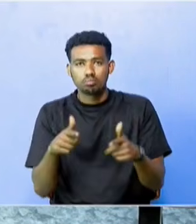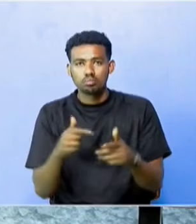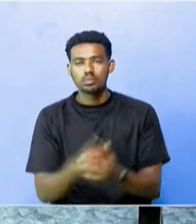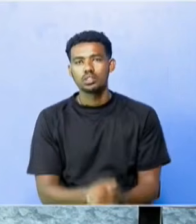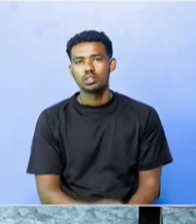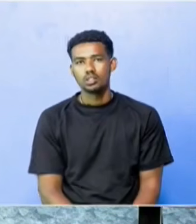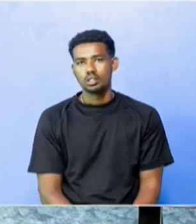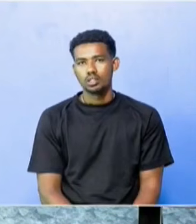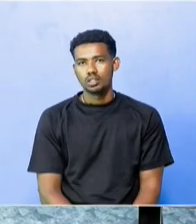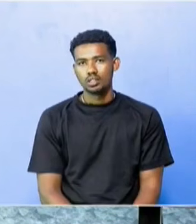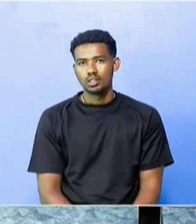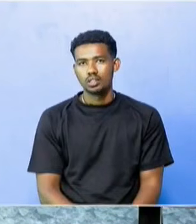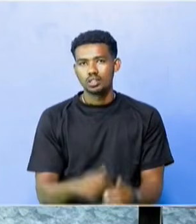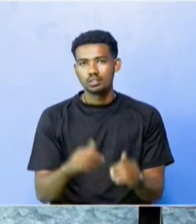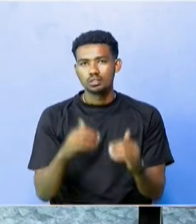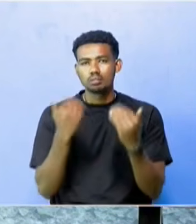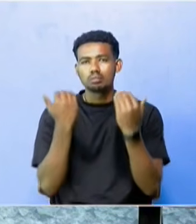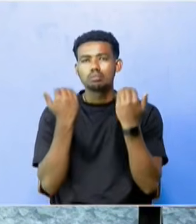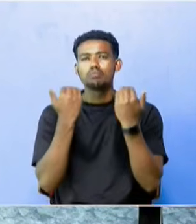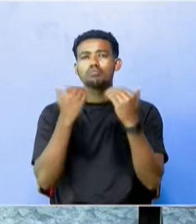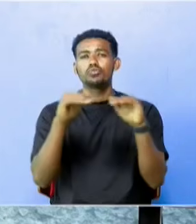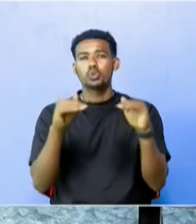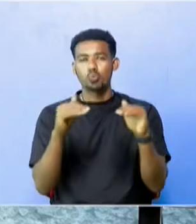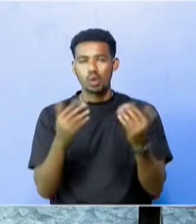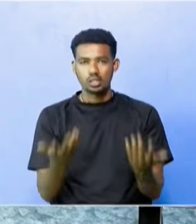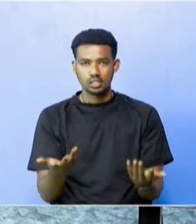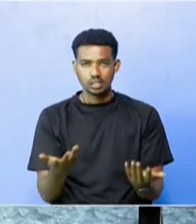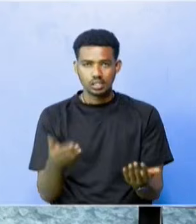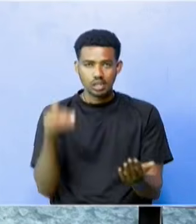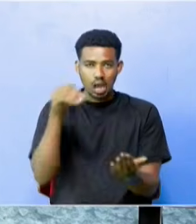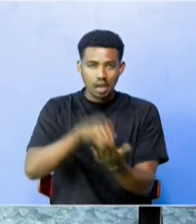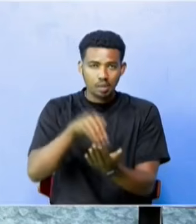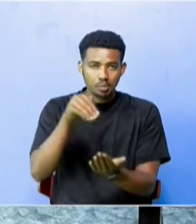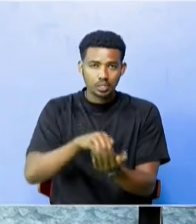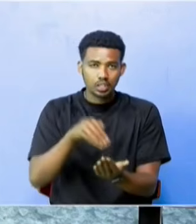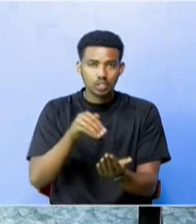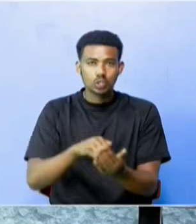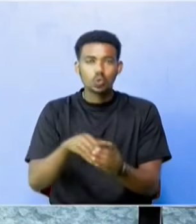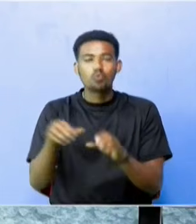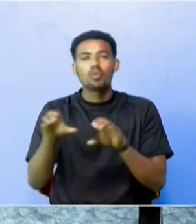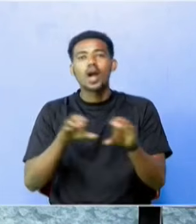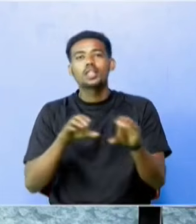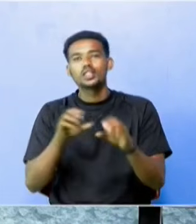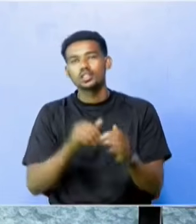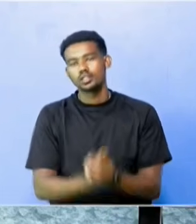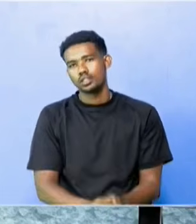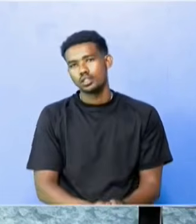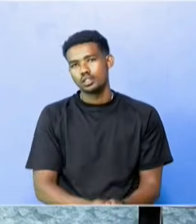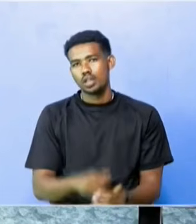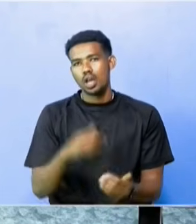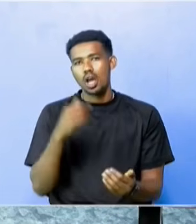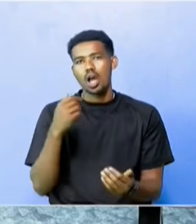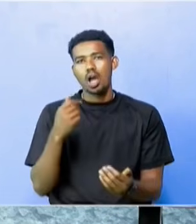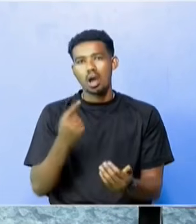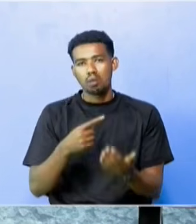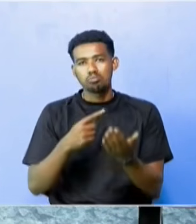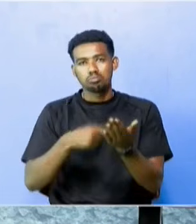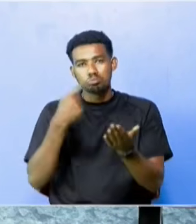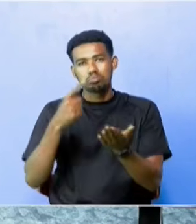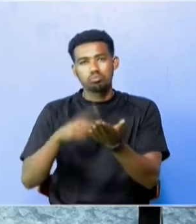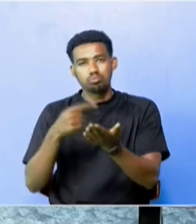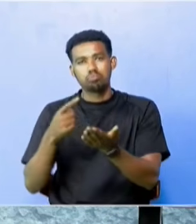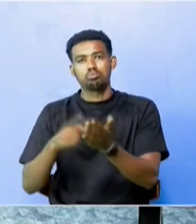of frequency. They tell you the repetition of the action, how often an action